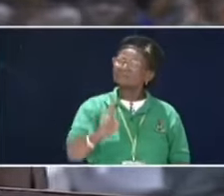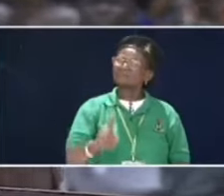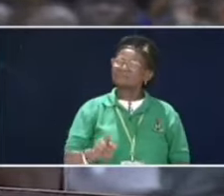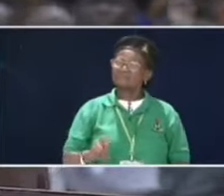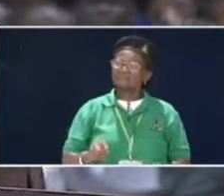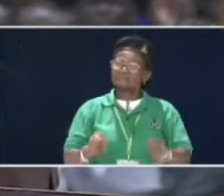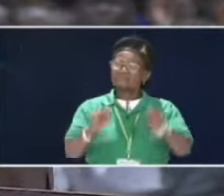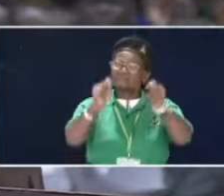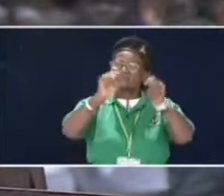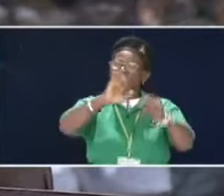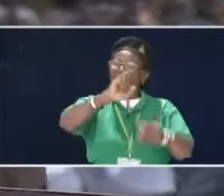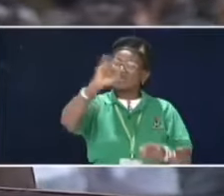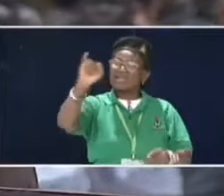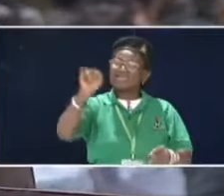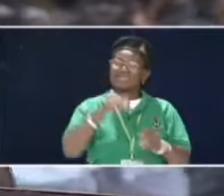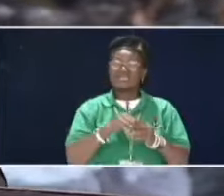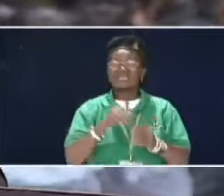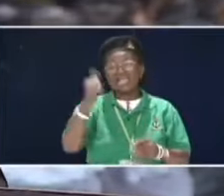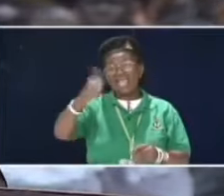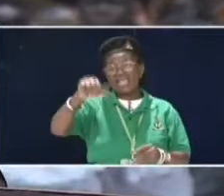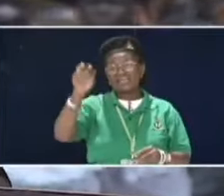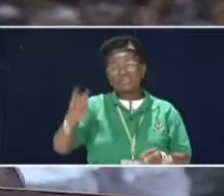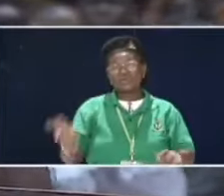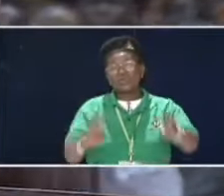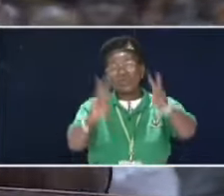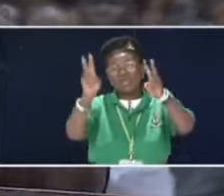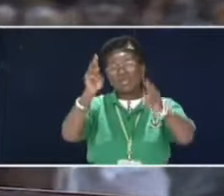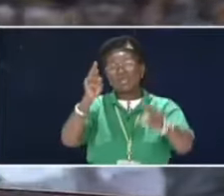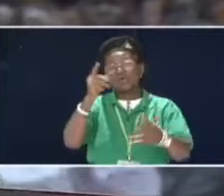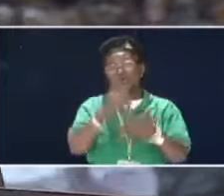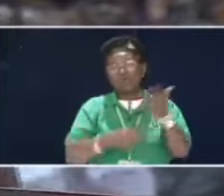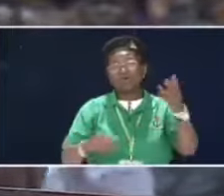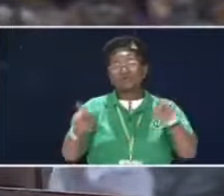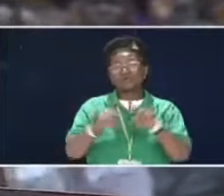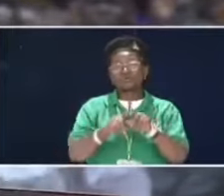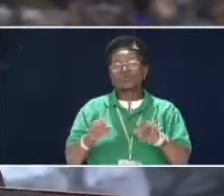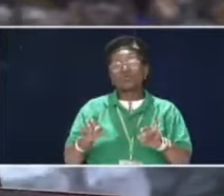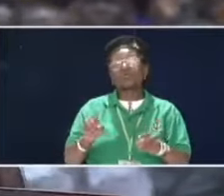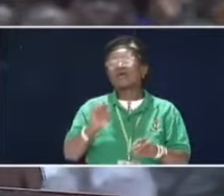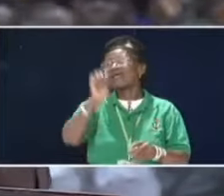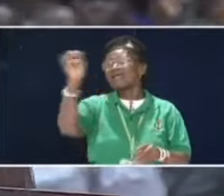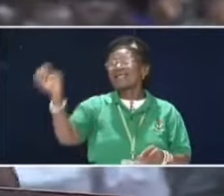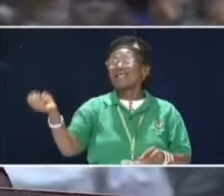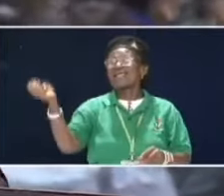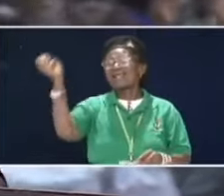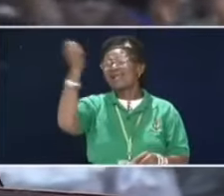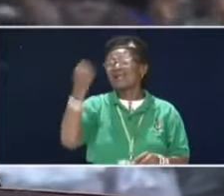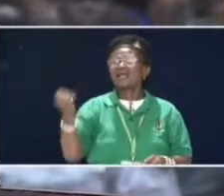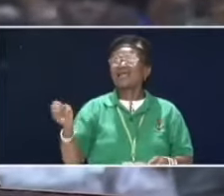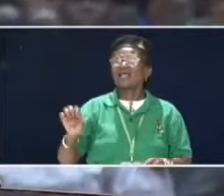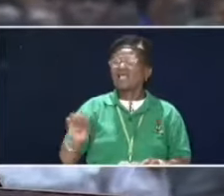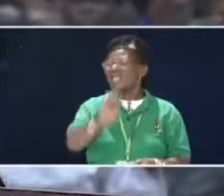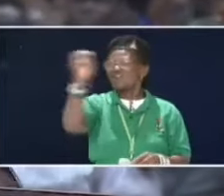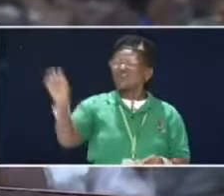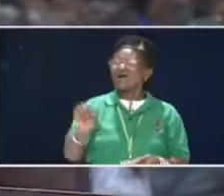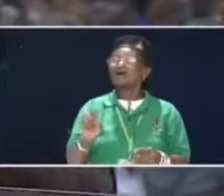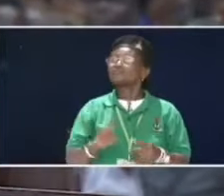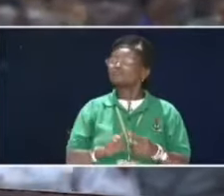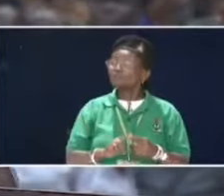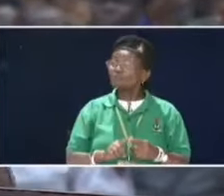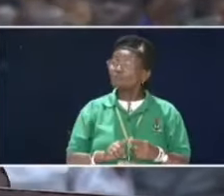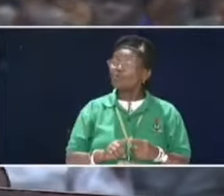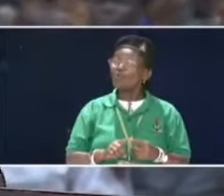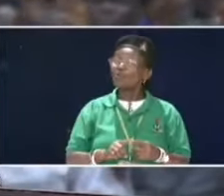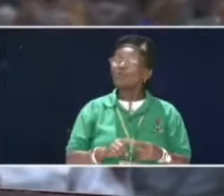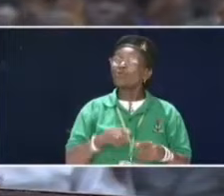trying any way whatsoever to tamper with the destiny of these your children, my